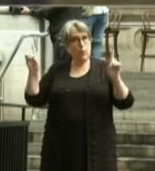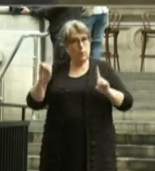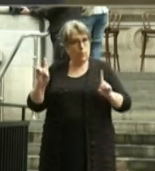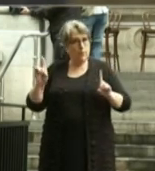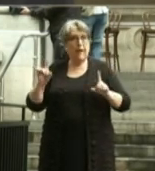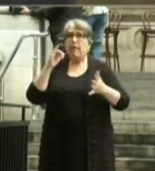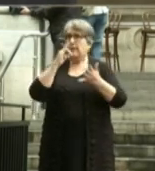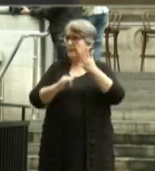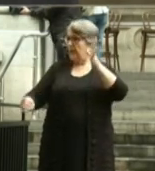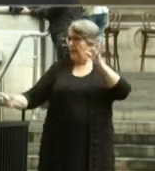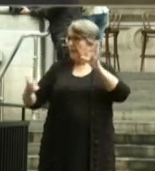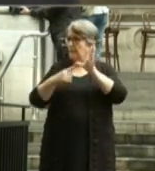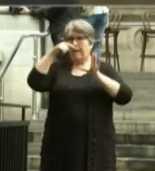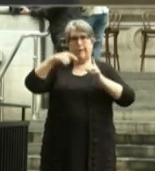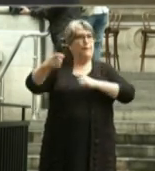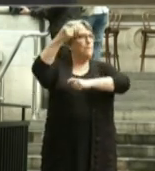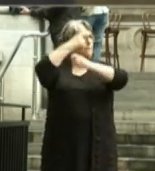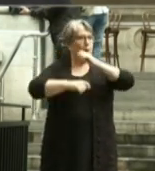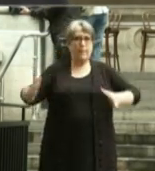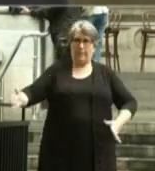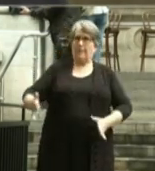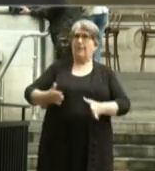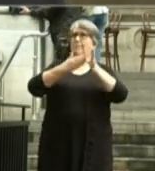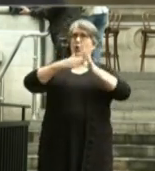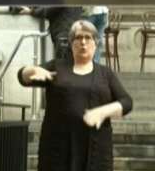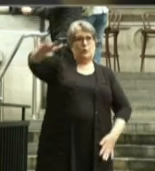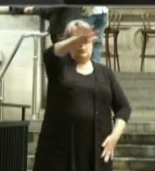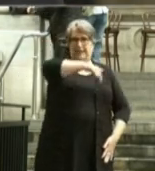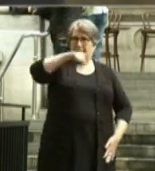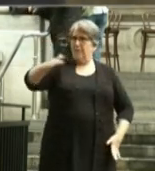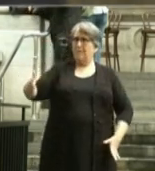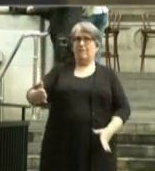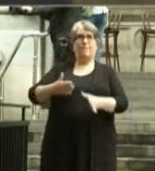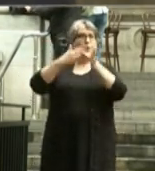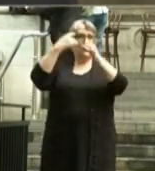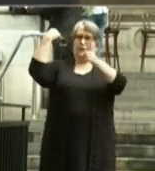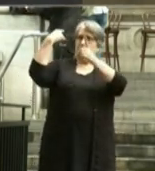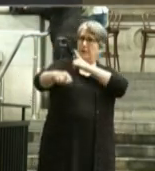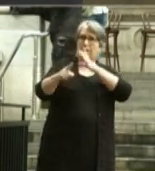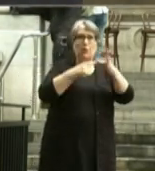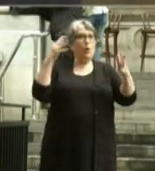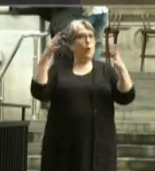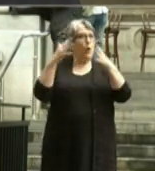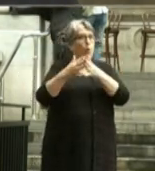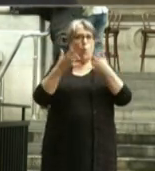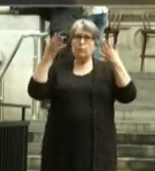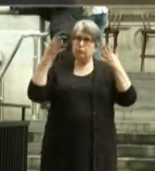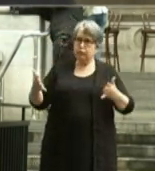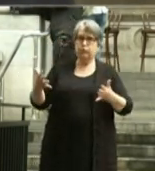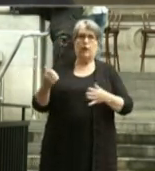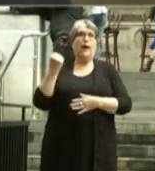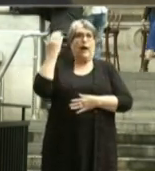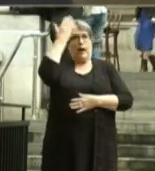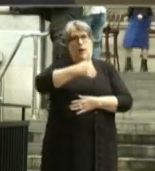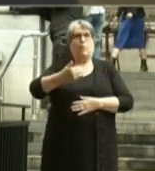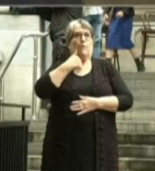than South Australia becoming the first place in our nation to pass a law enshrining an